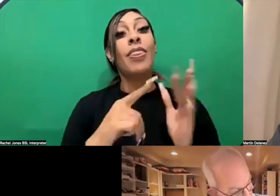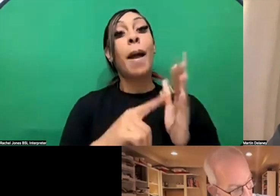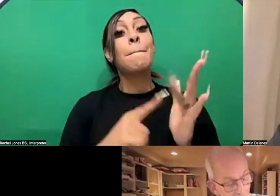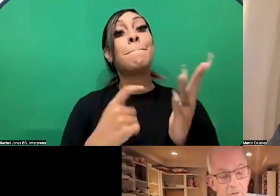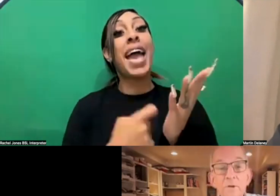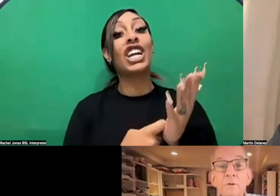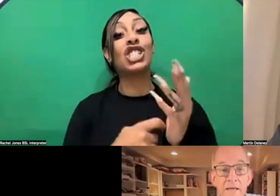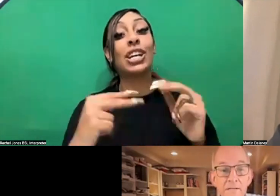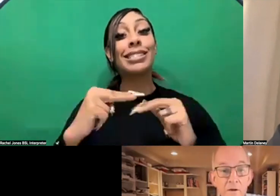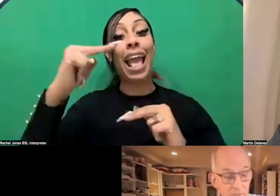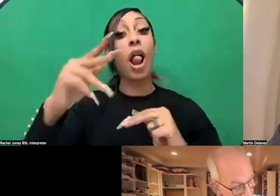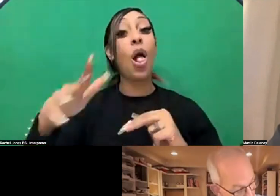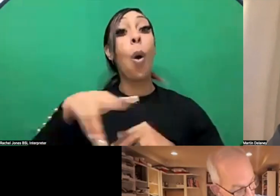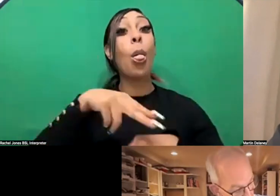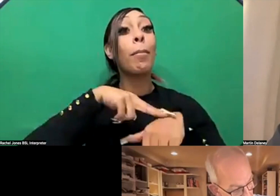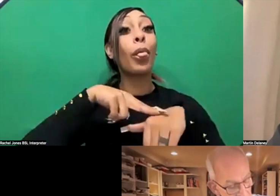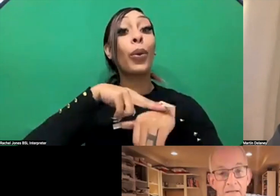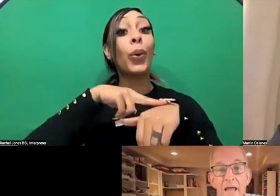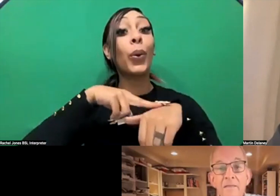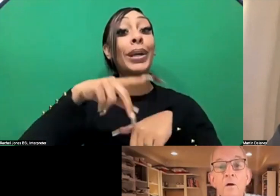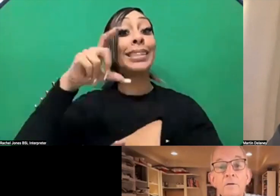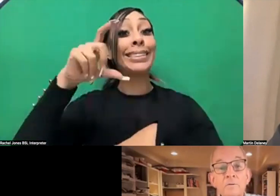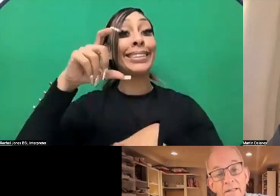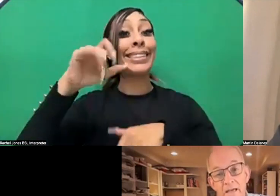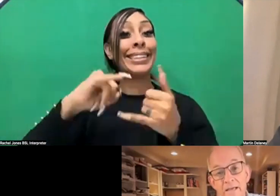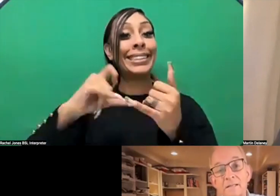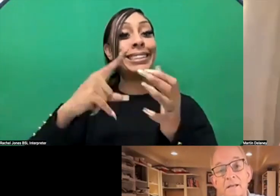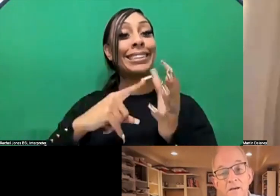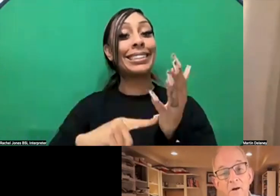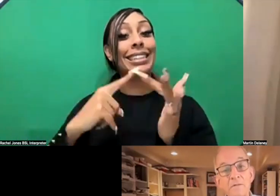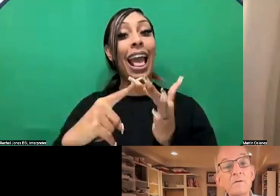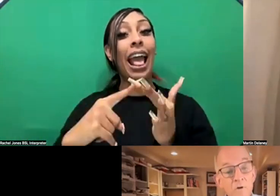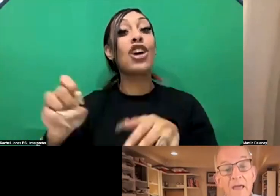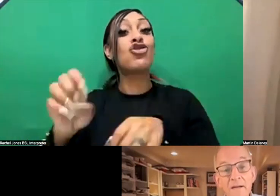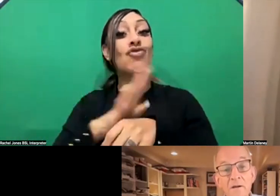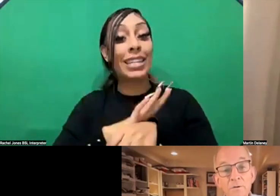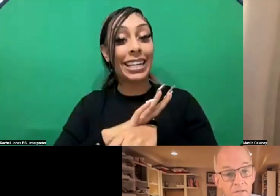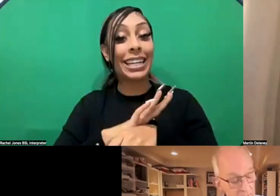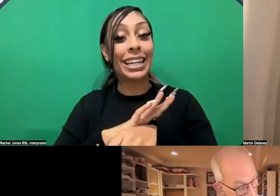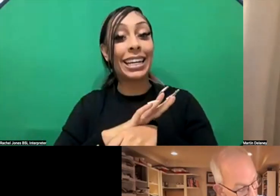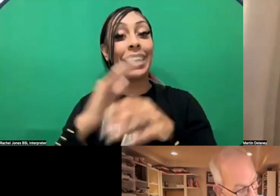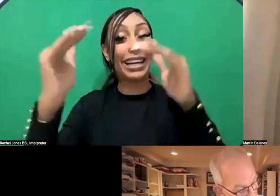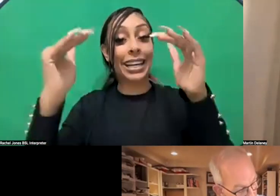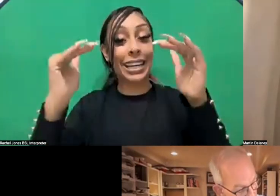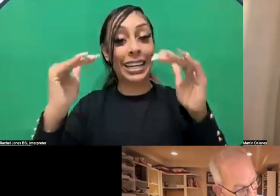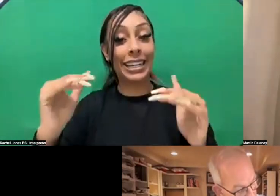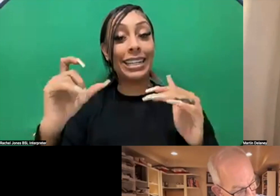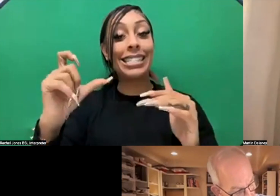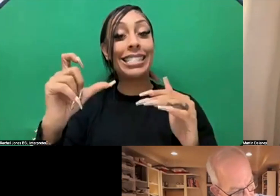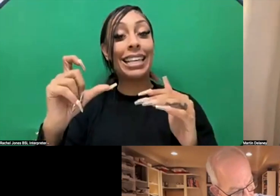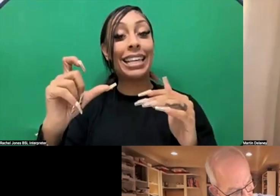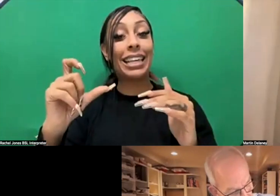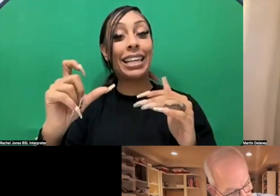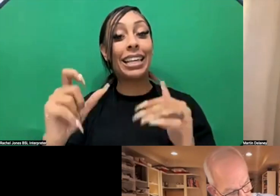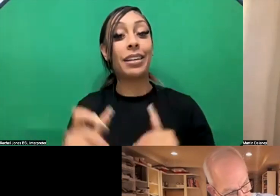example, all the blue lights are C, and all the green lights are the remaining notes of the C major scale.